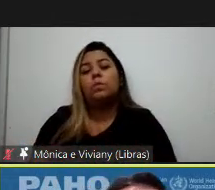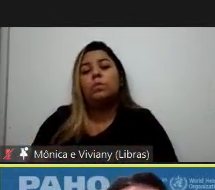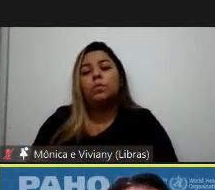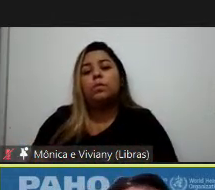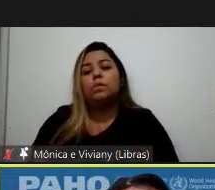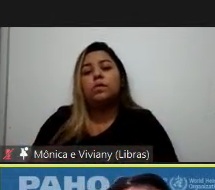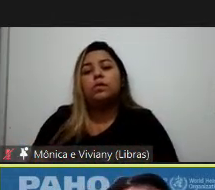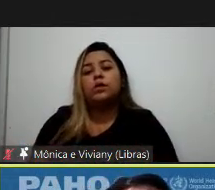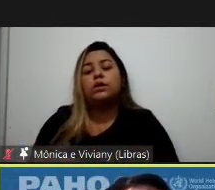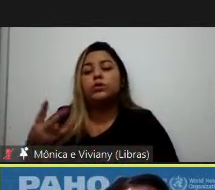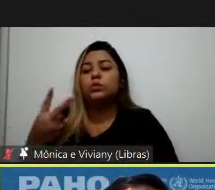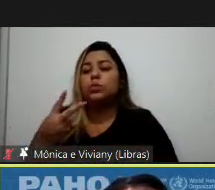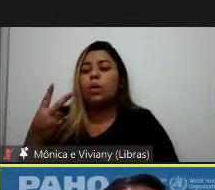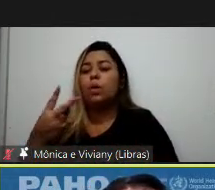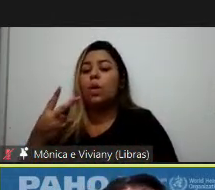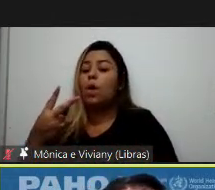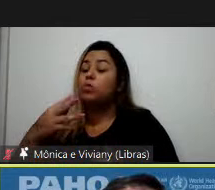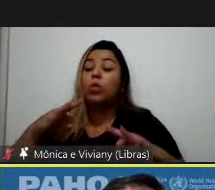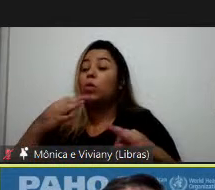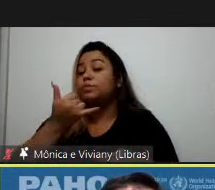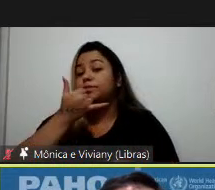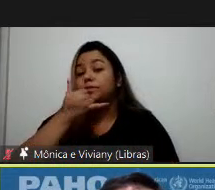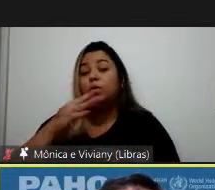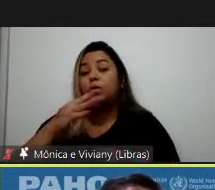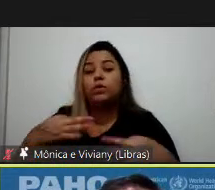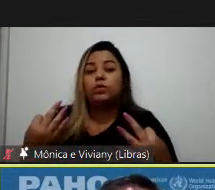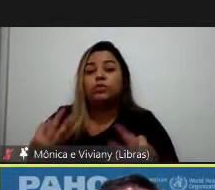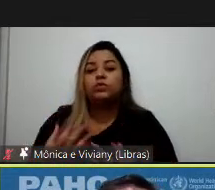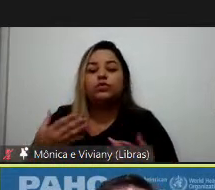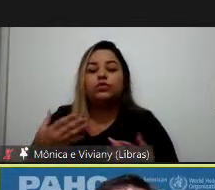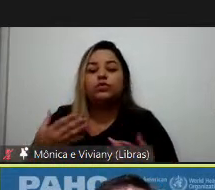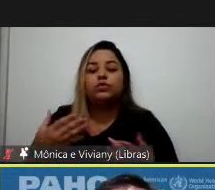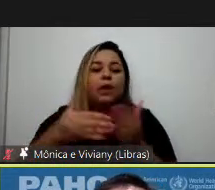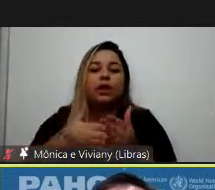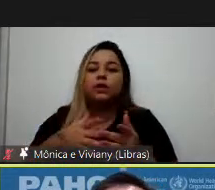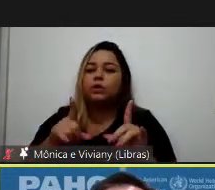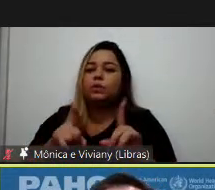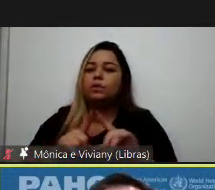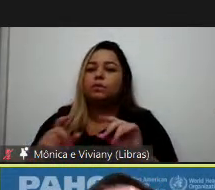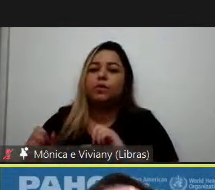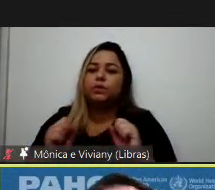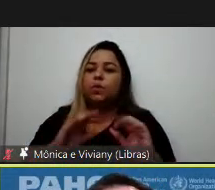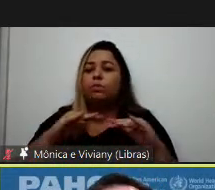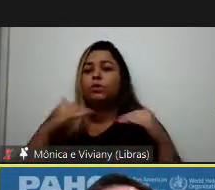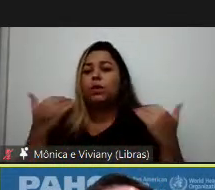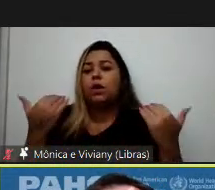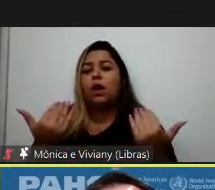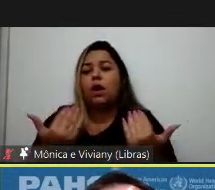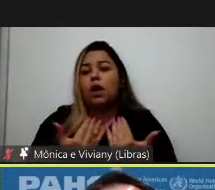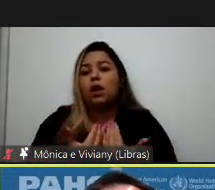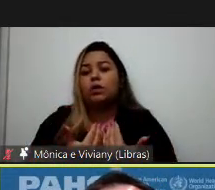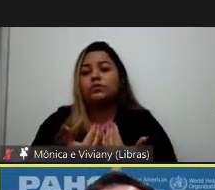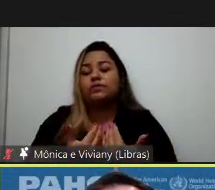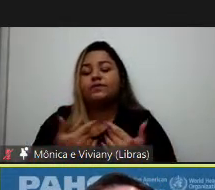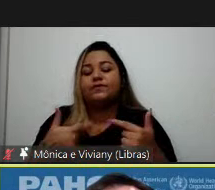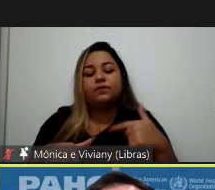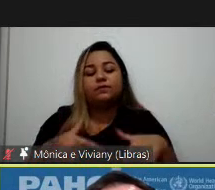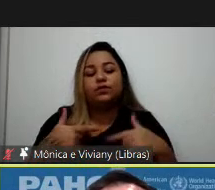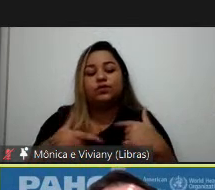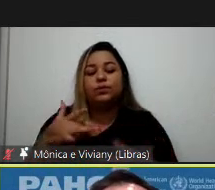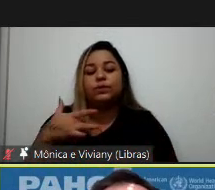all this type of barriers to surpass all these barriers so that people and communities can have access to